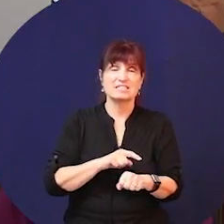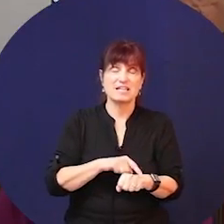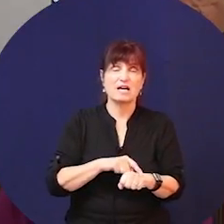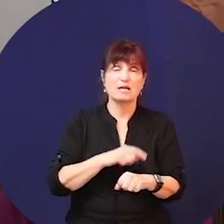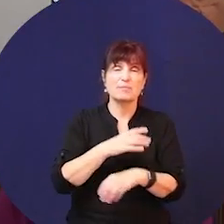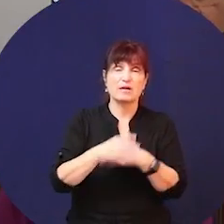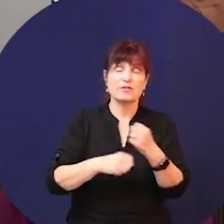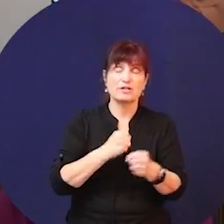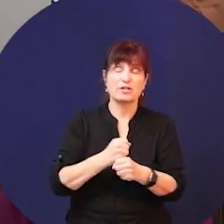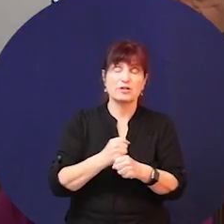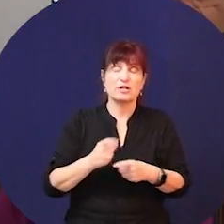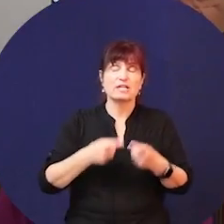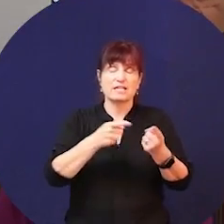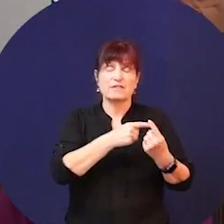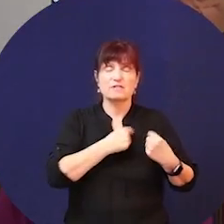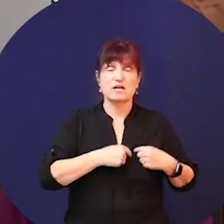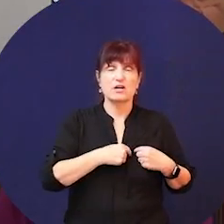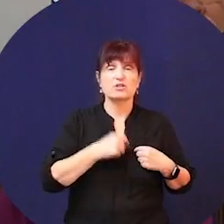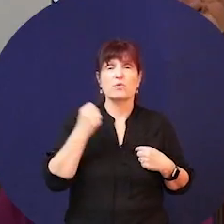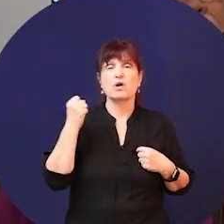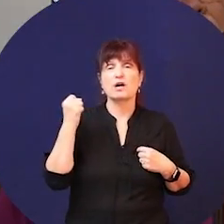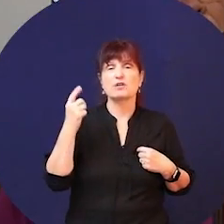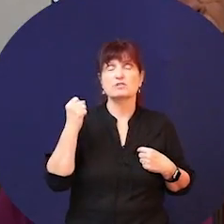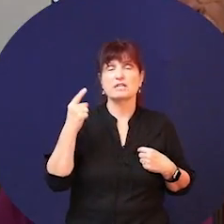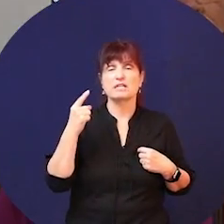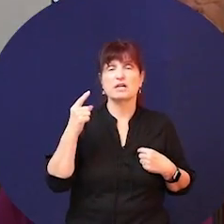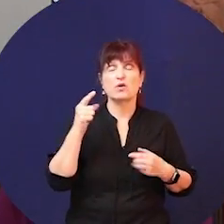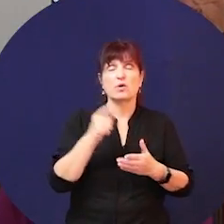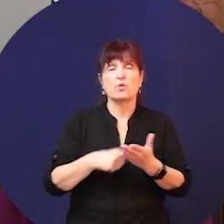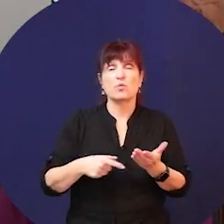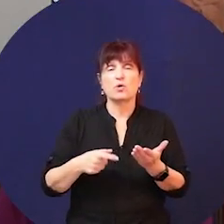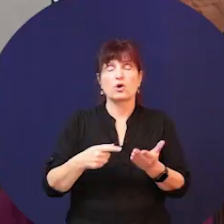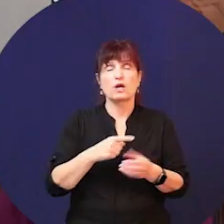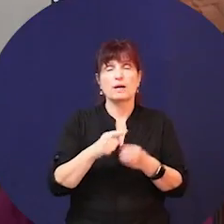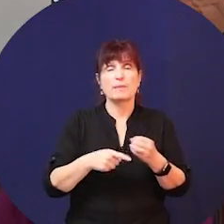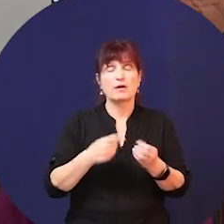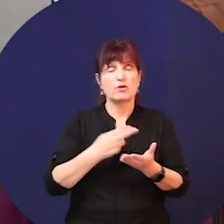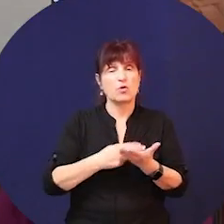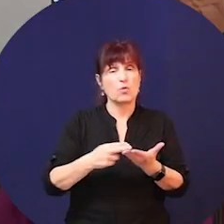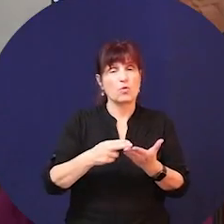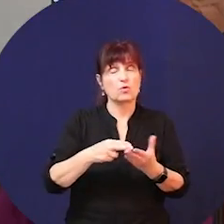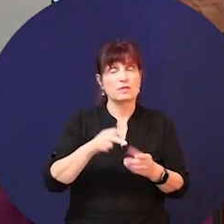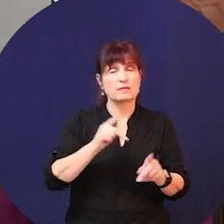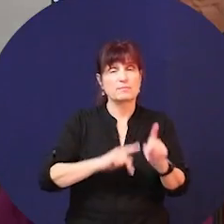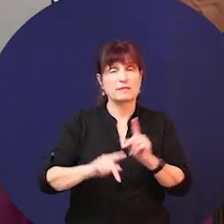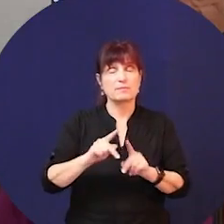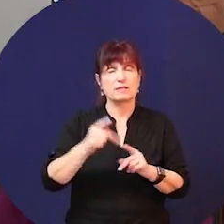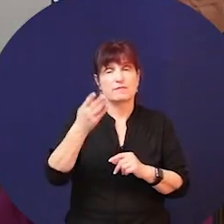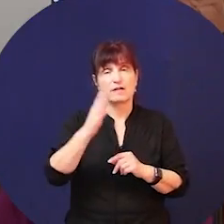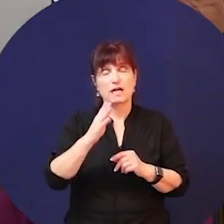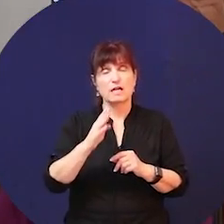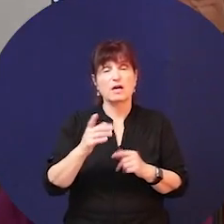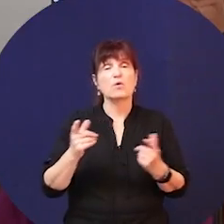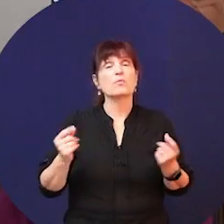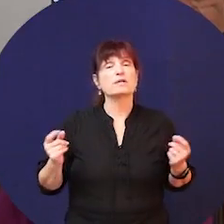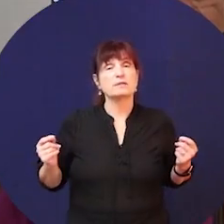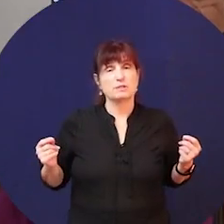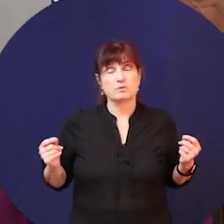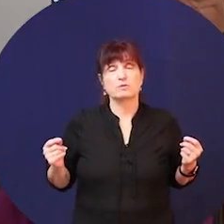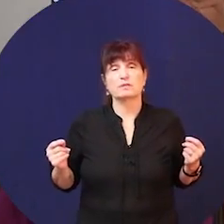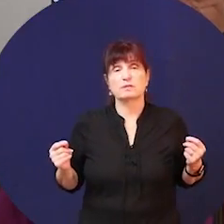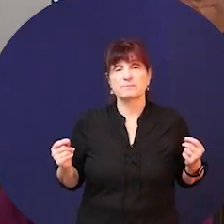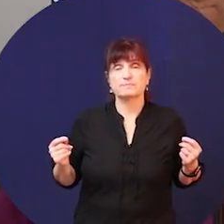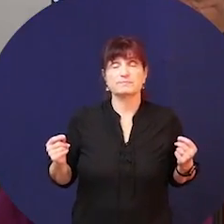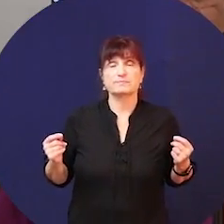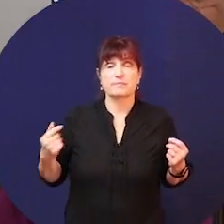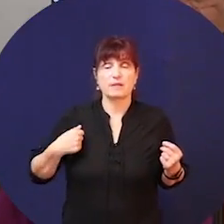gives heart to our understanding of what it is we're about as God's holy people and what it is we're supposed to be doing as